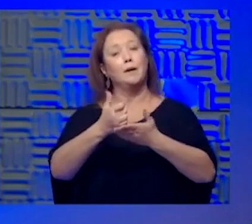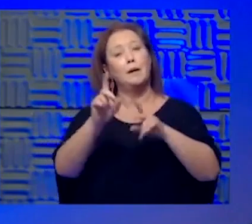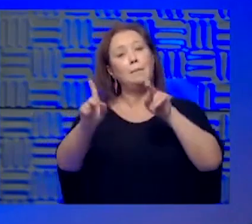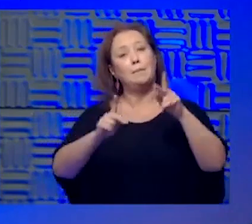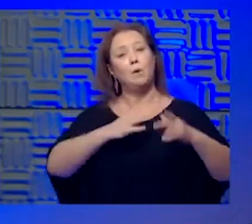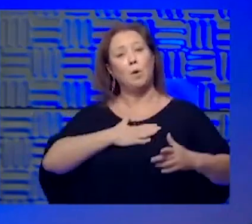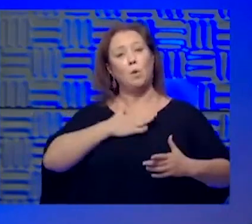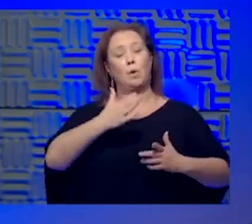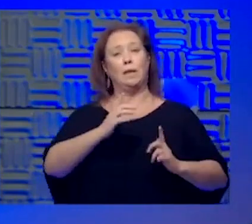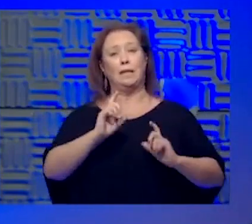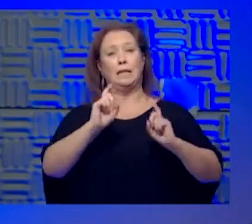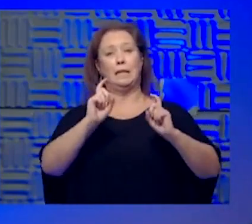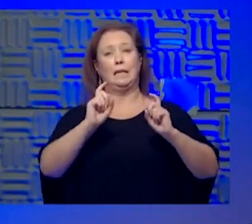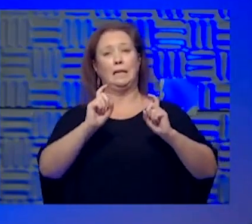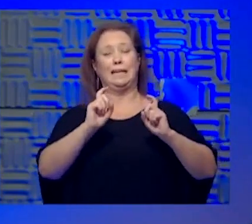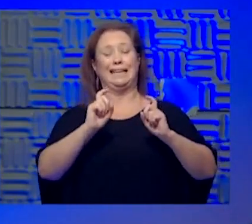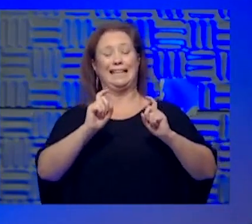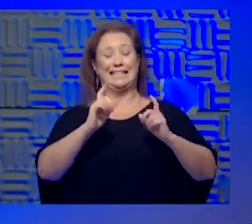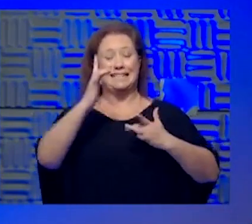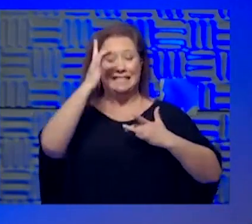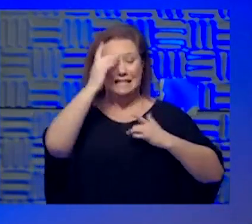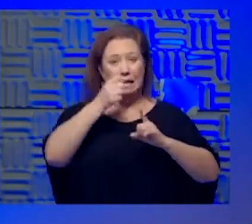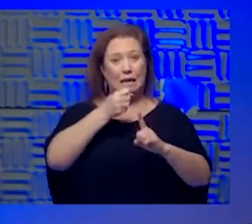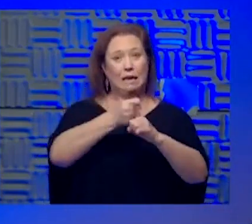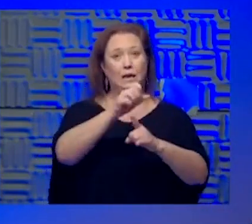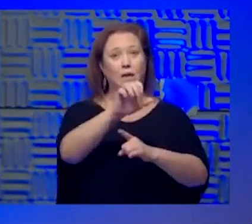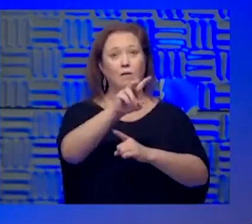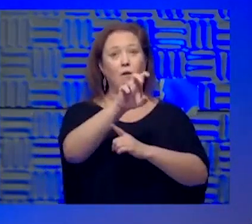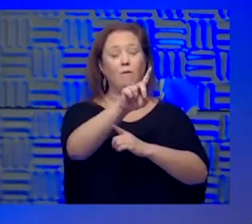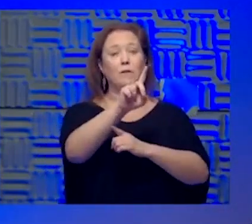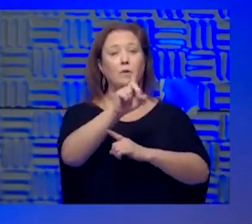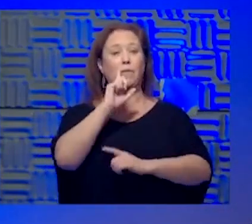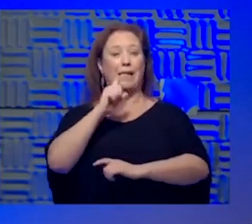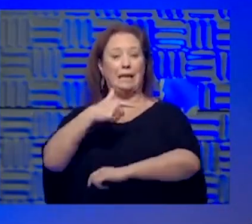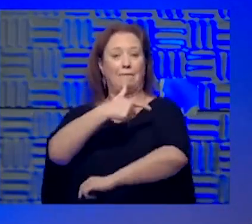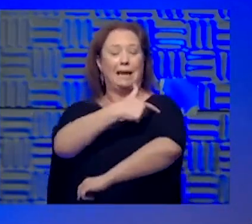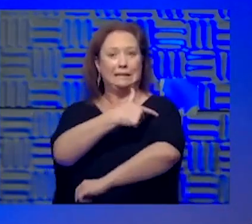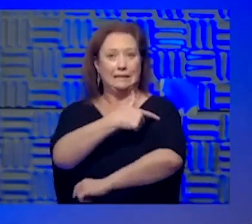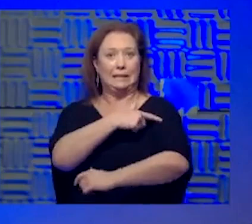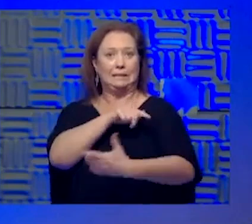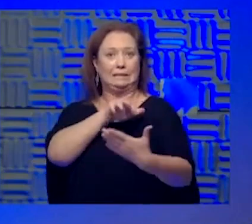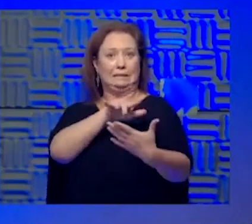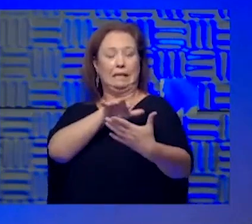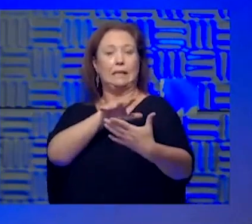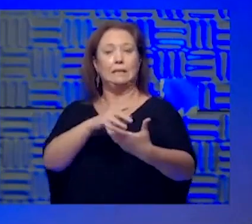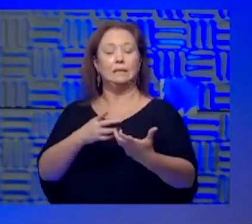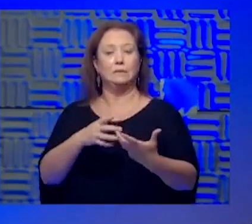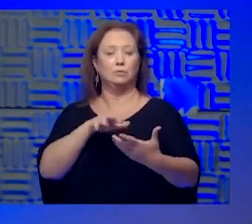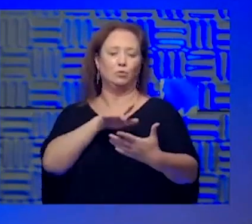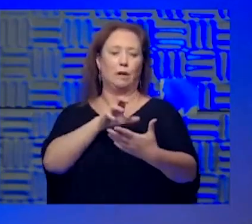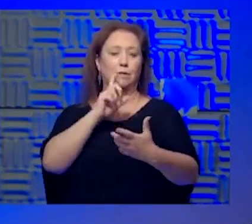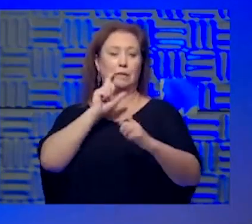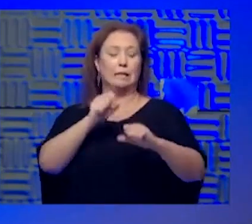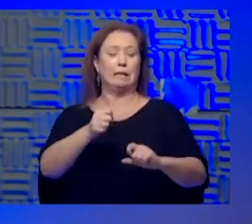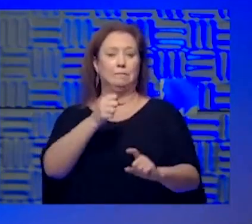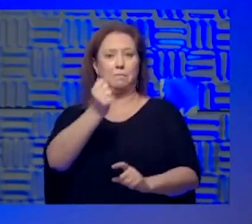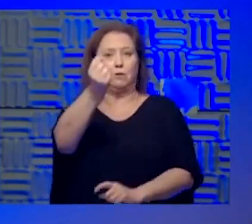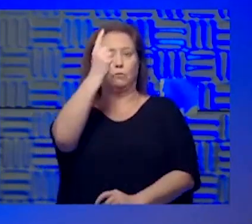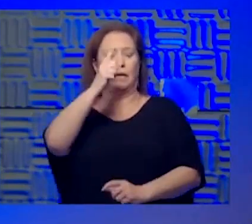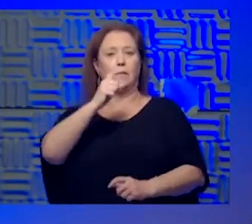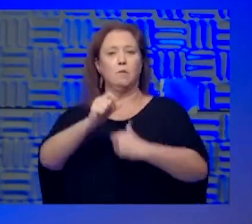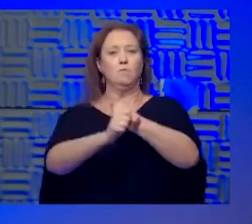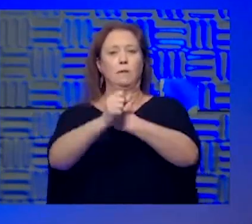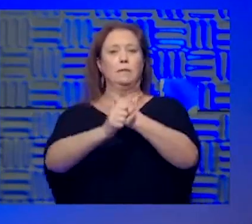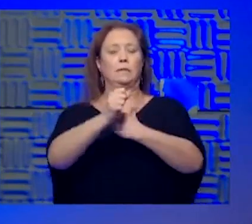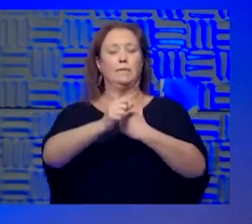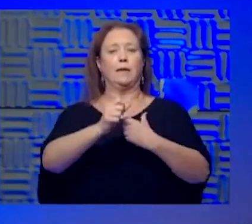who are willing to get infected with COVID so that they can do the vaccine trials, or in the vaccine trials understanding that they could get infected with COVID. We have people who